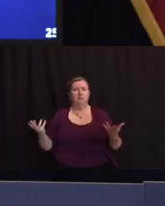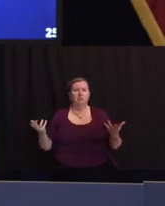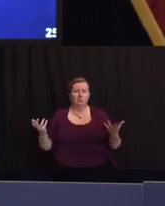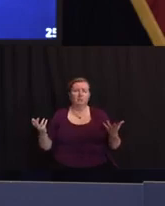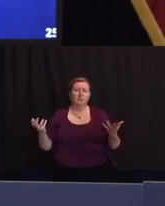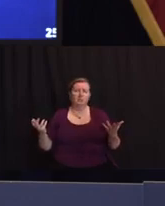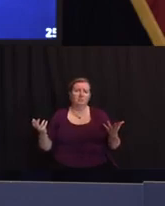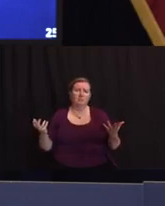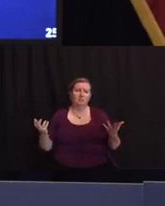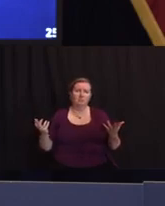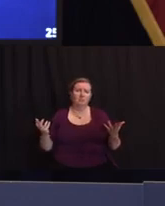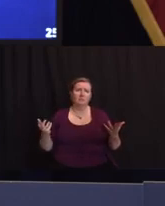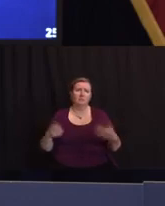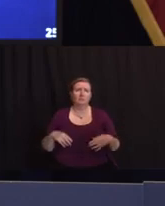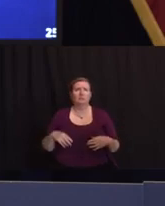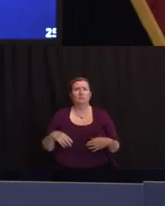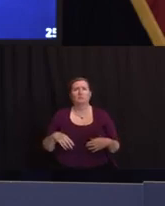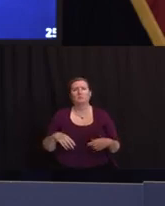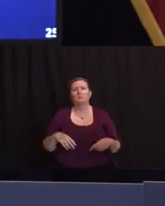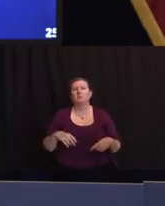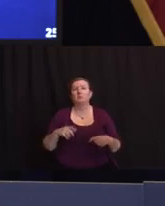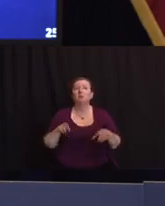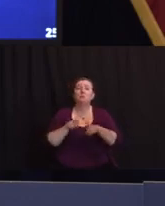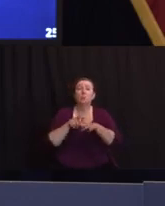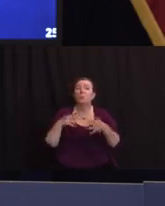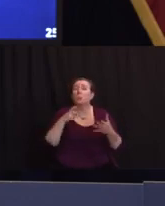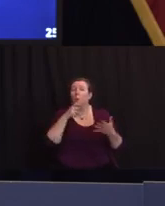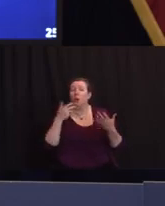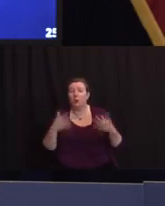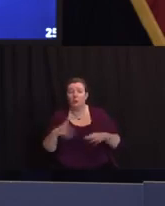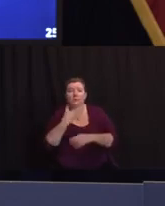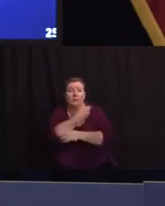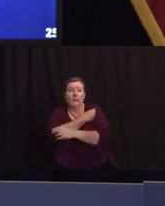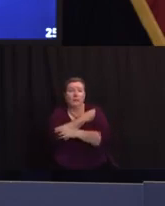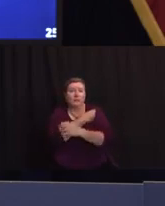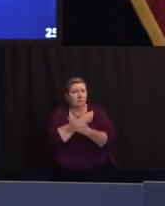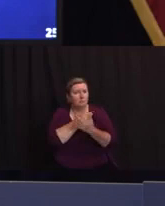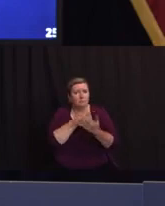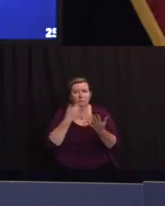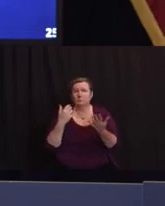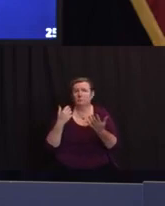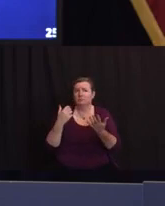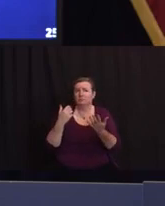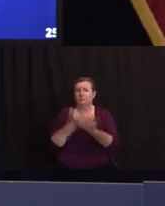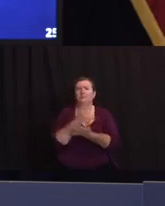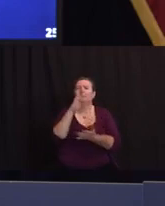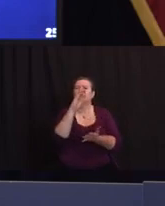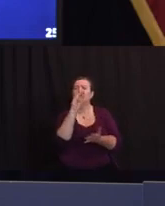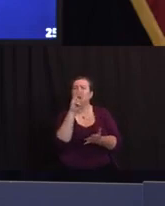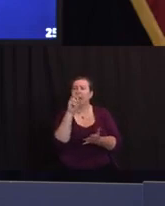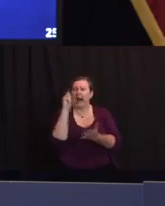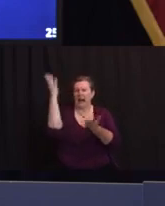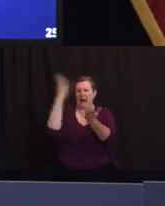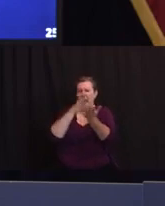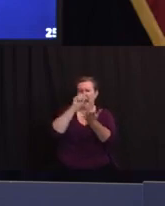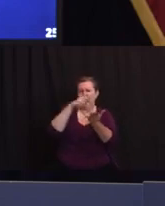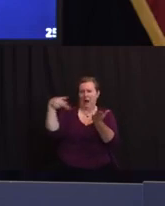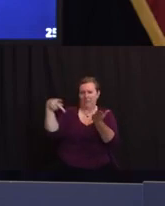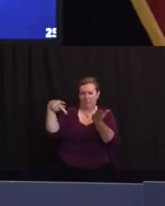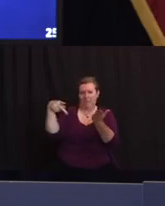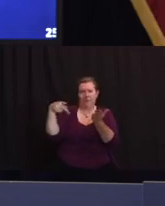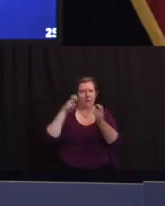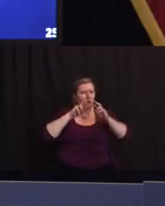On another note, we're seeing many of those who are vaccinated taking advantage of the Docket app to access their vaccination records